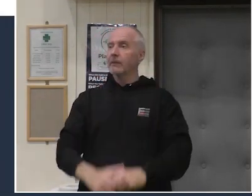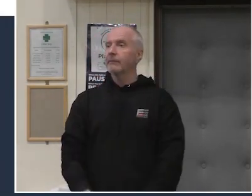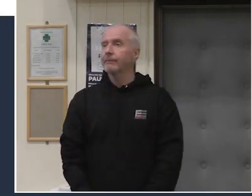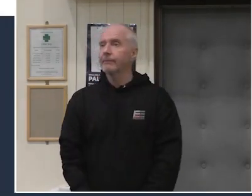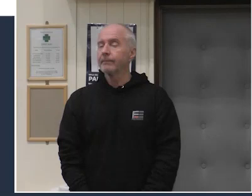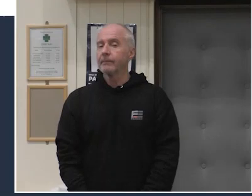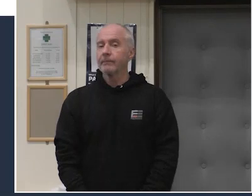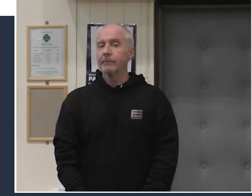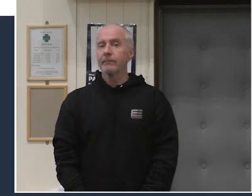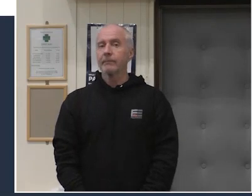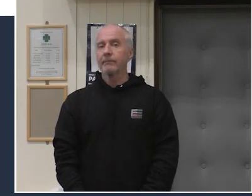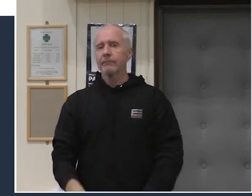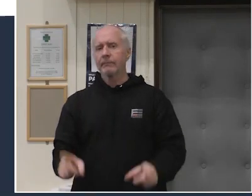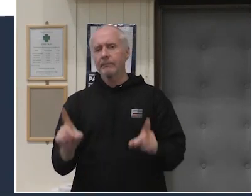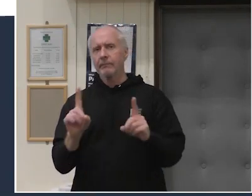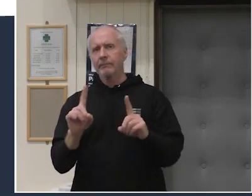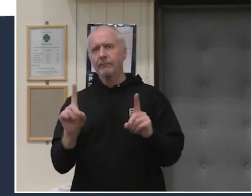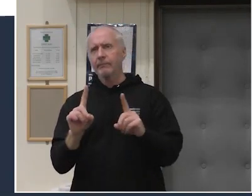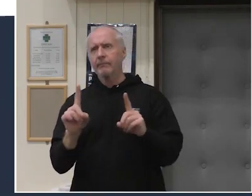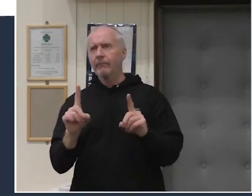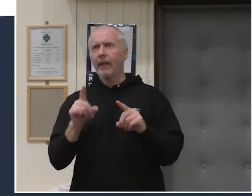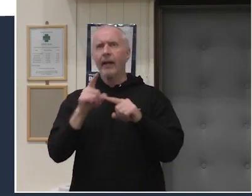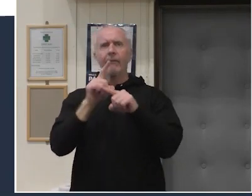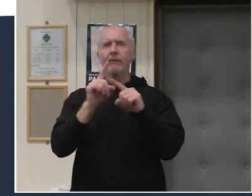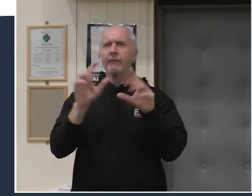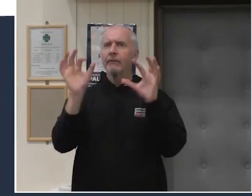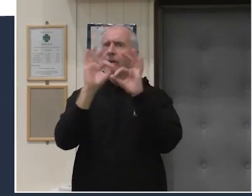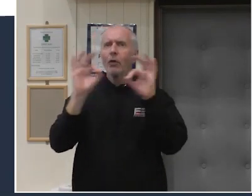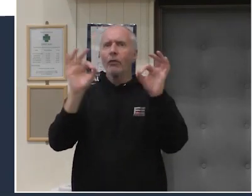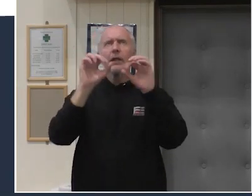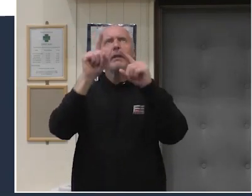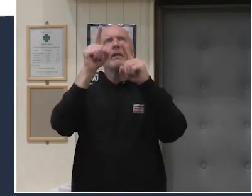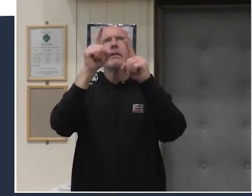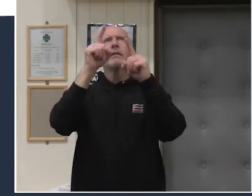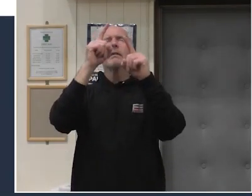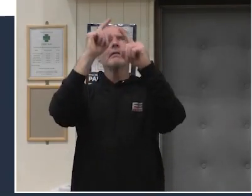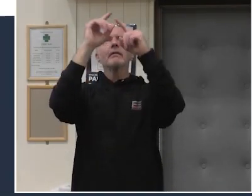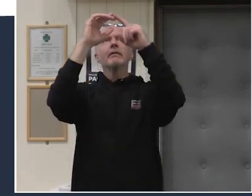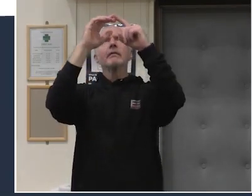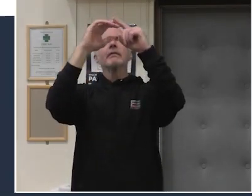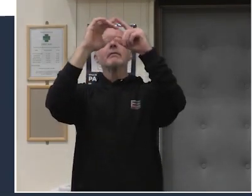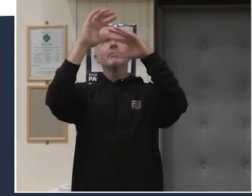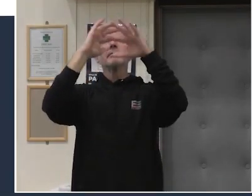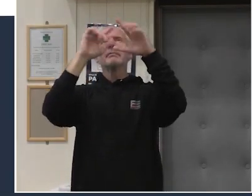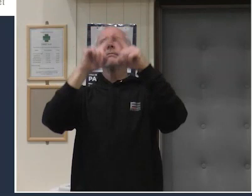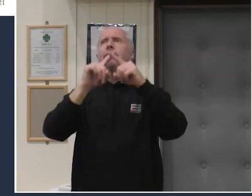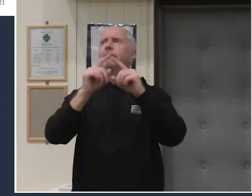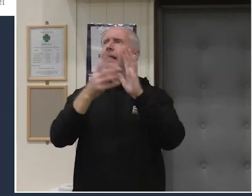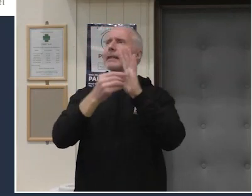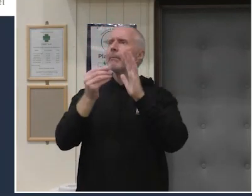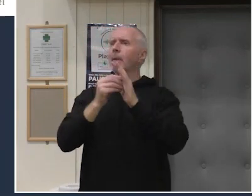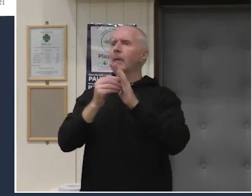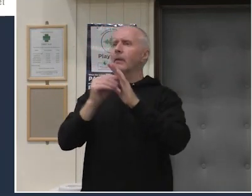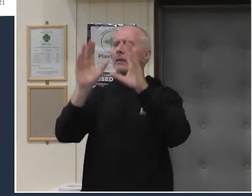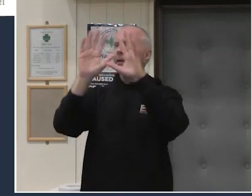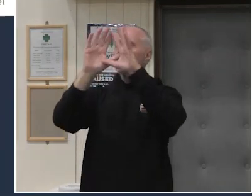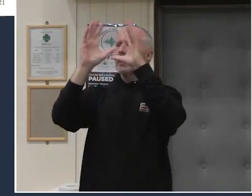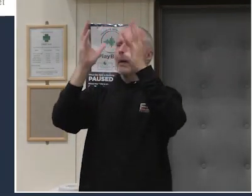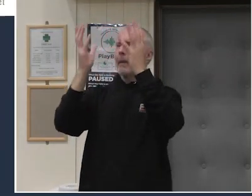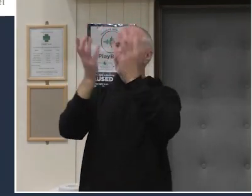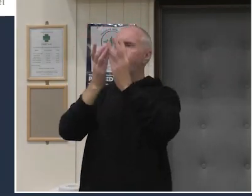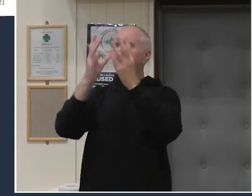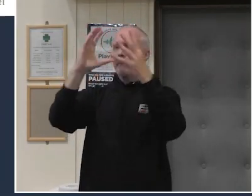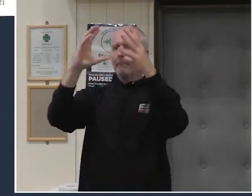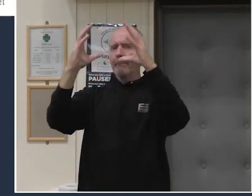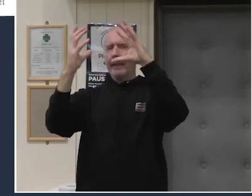if something, for example, that doesn't emit light? How would we detect a planet per se? Well, if it happens